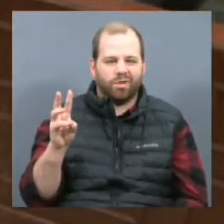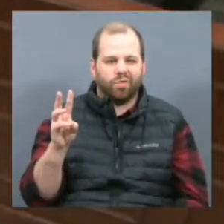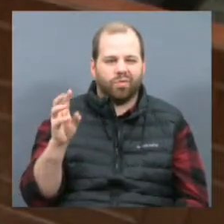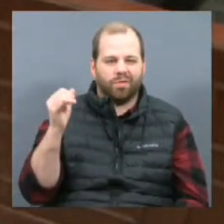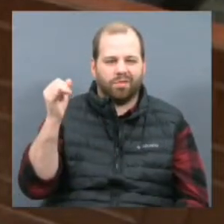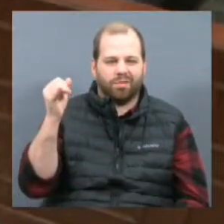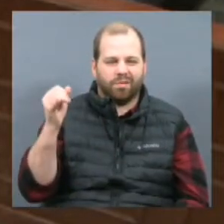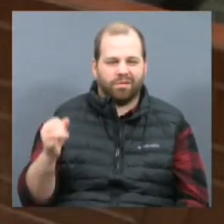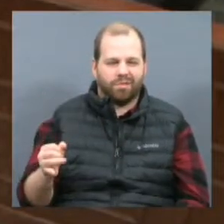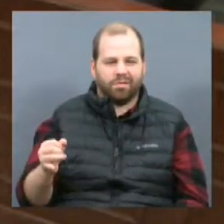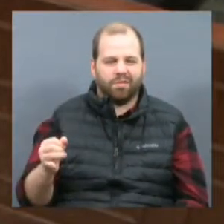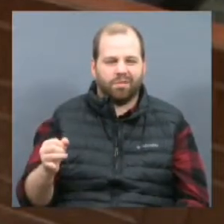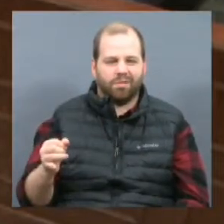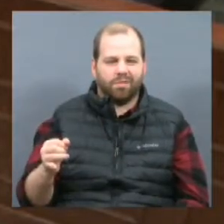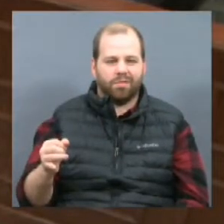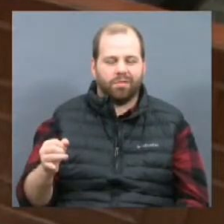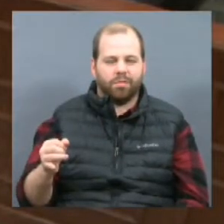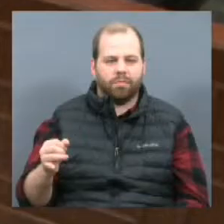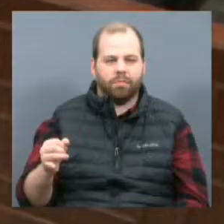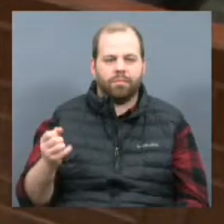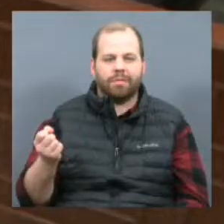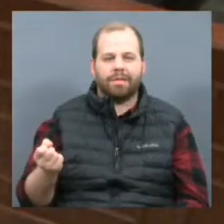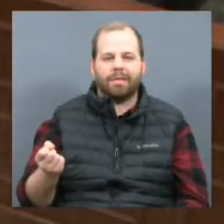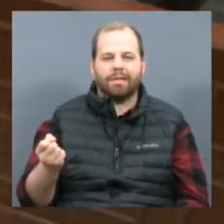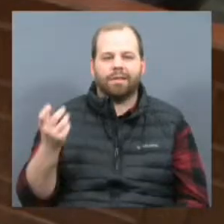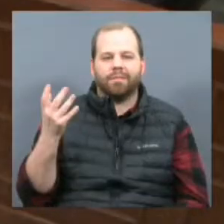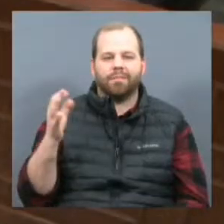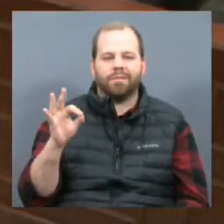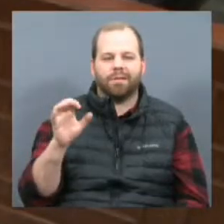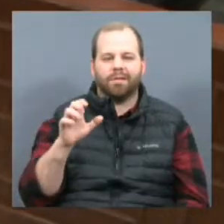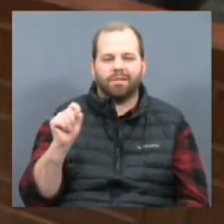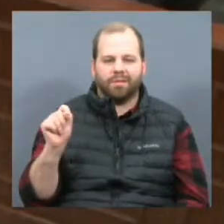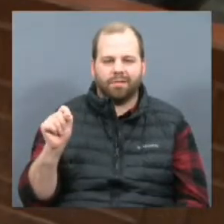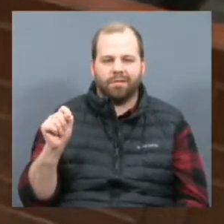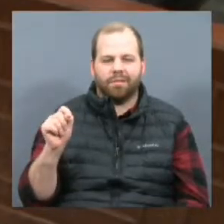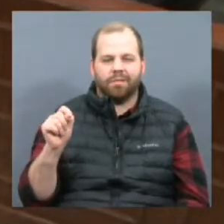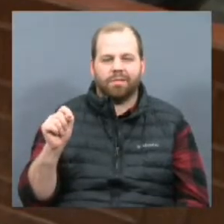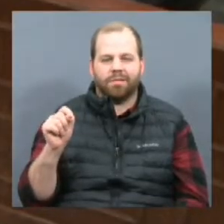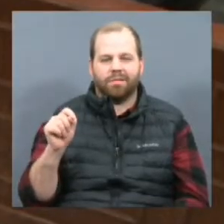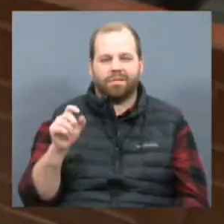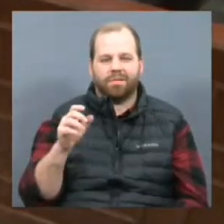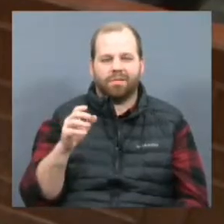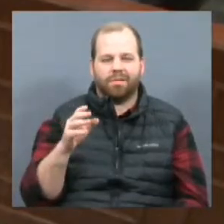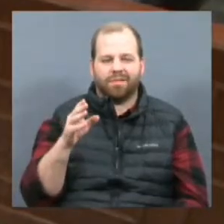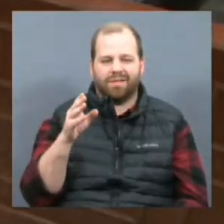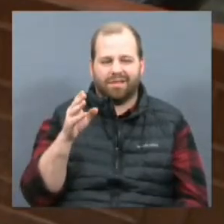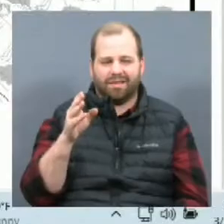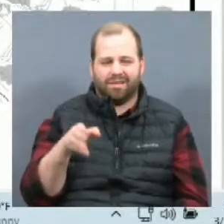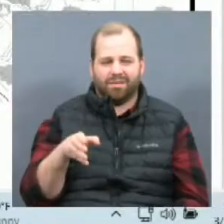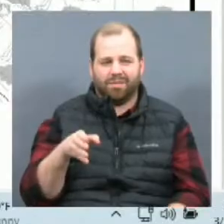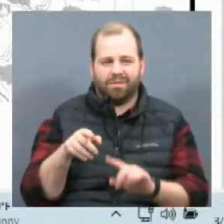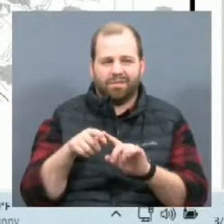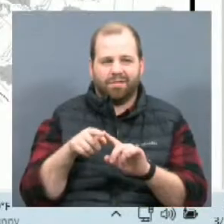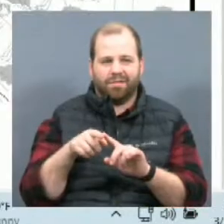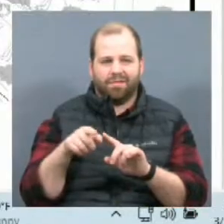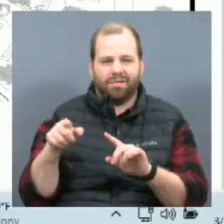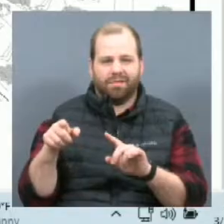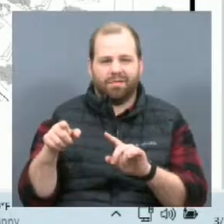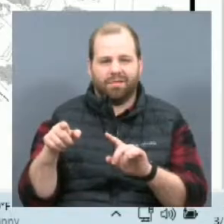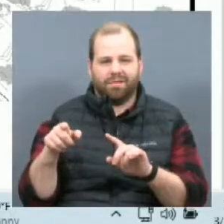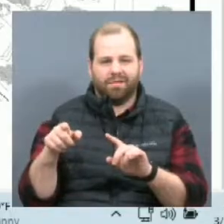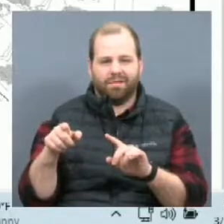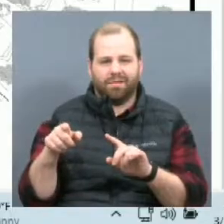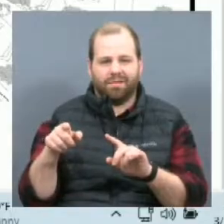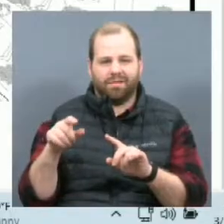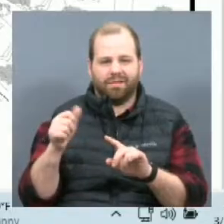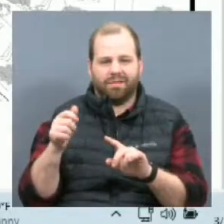border, that western boundary, how many feet between the end of that, I mean, maybe 10 feet off the